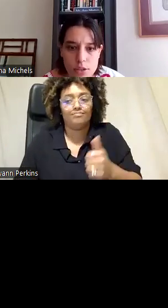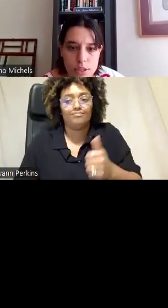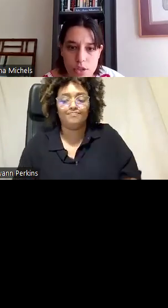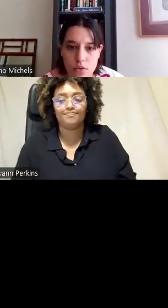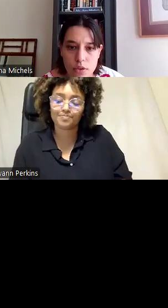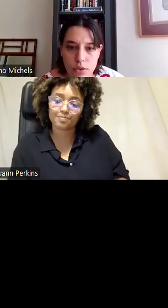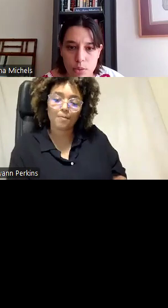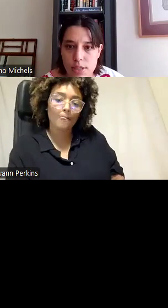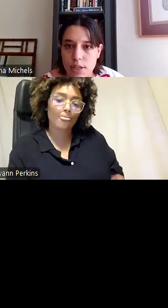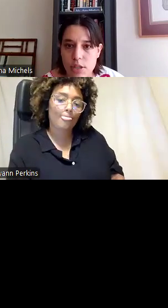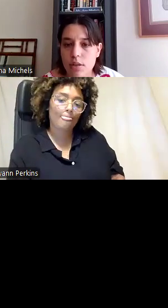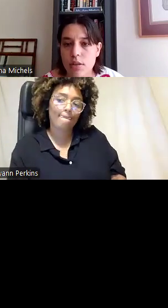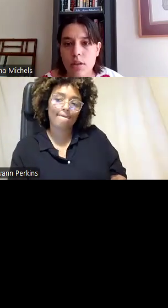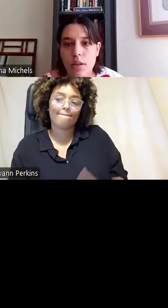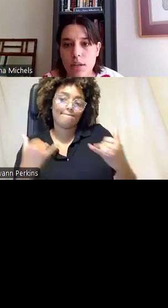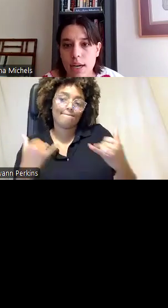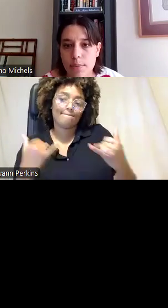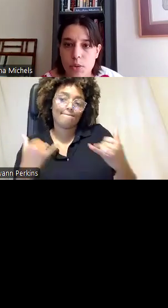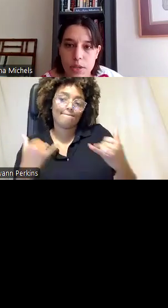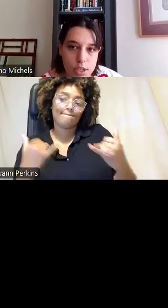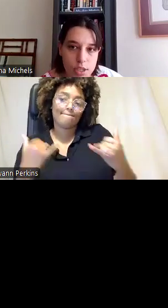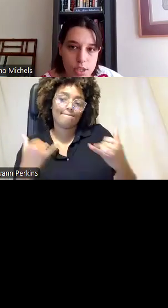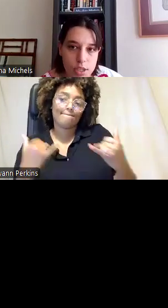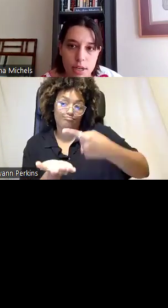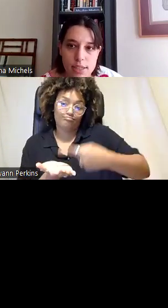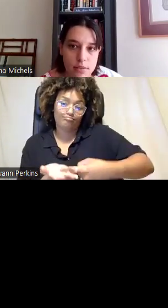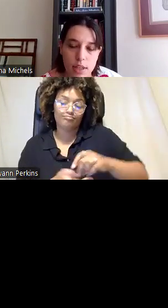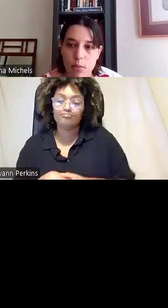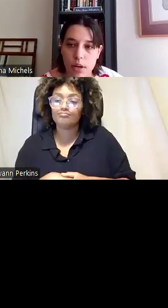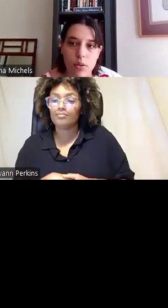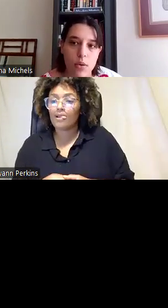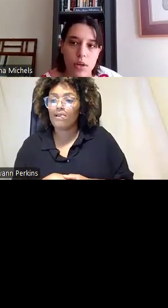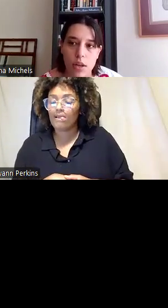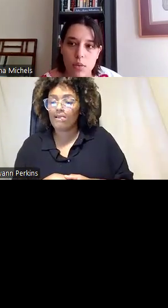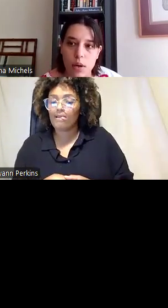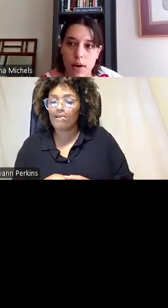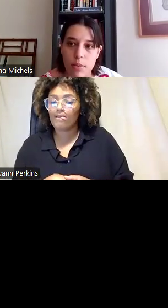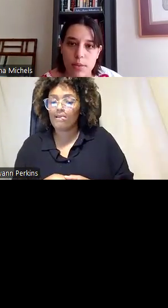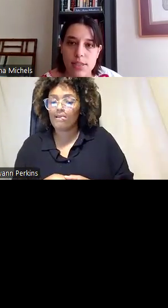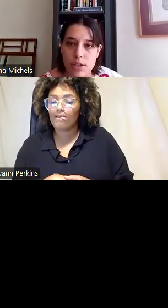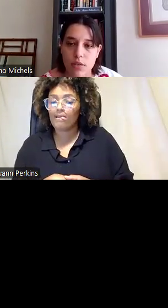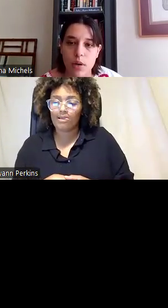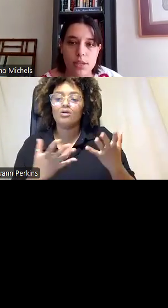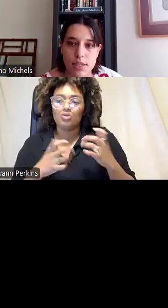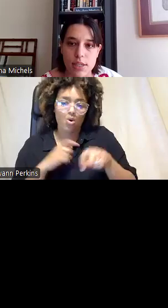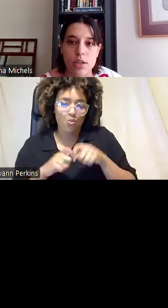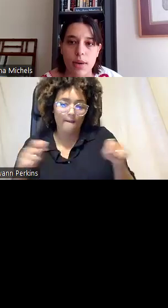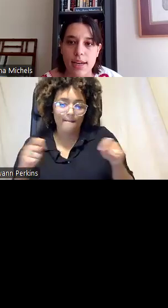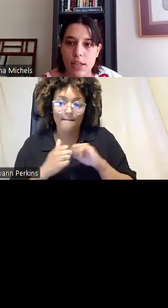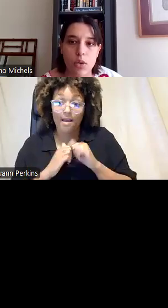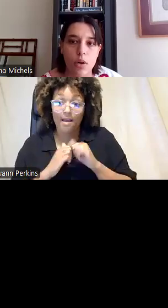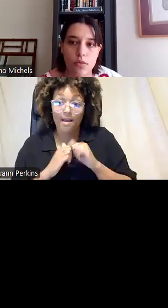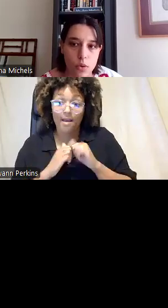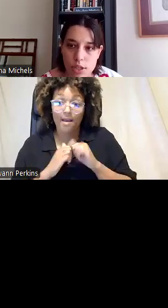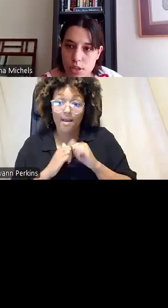But to go ahead and transition over to group discussion, to initiate the process of collaborating with one another, we want to wrap up this section of our presentation